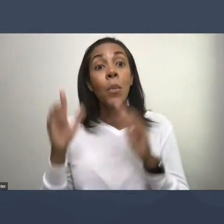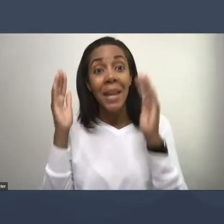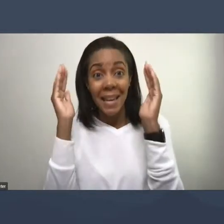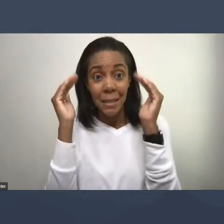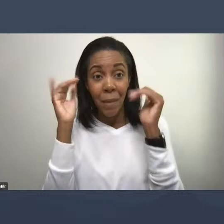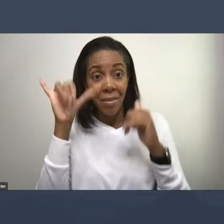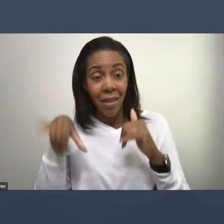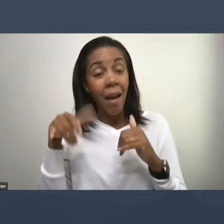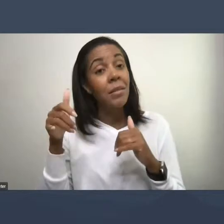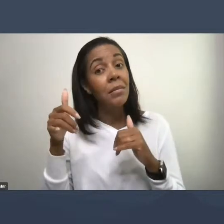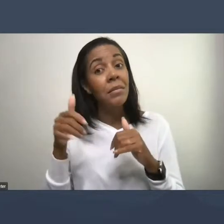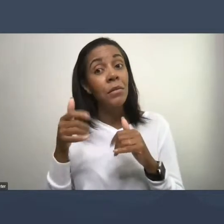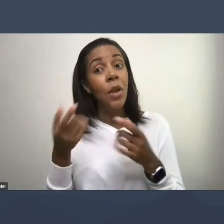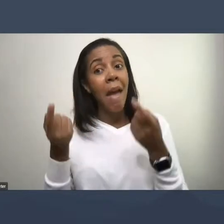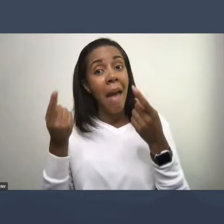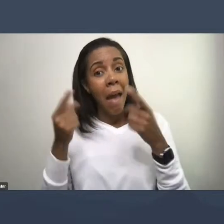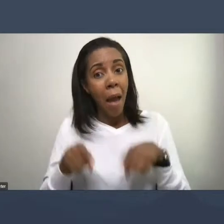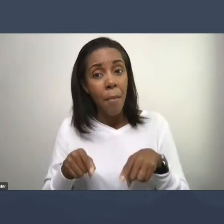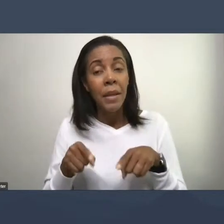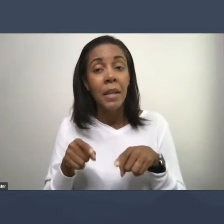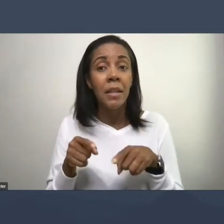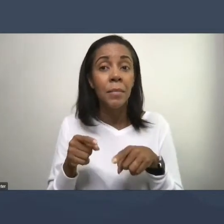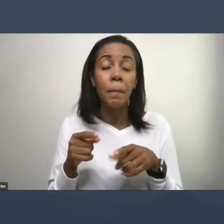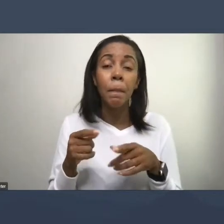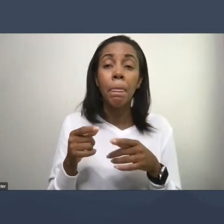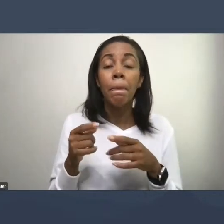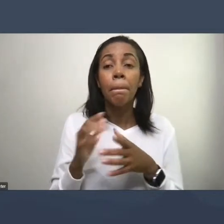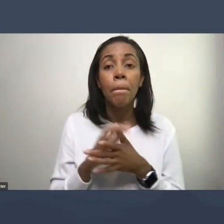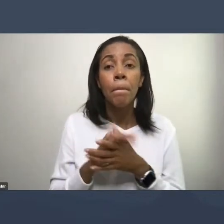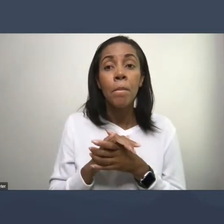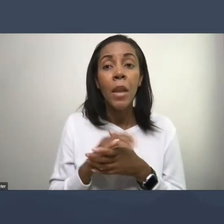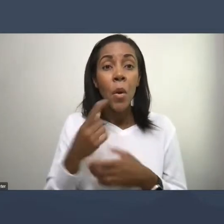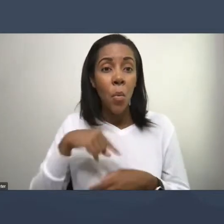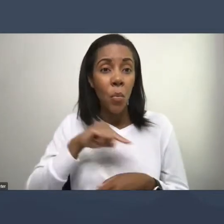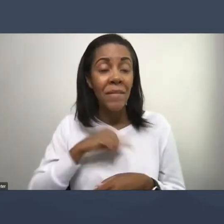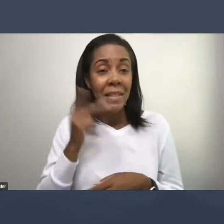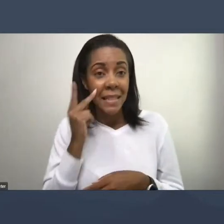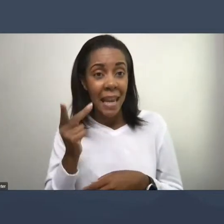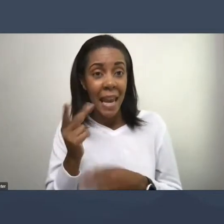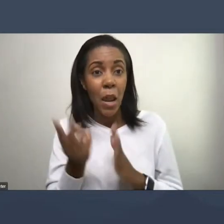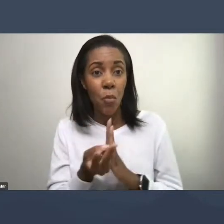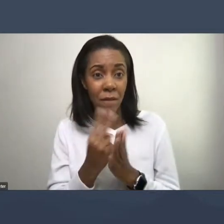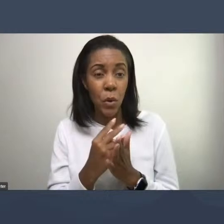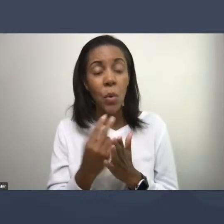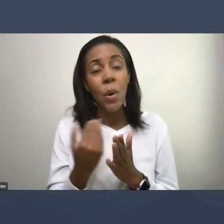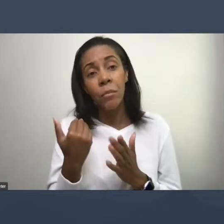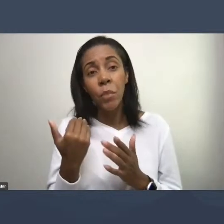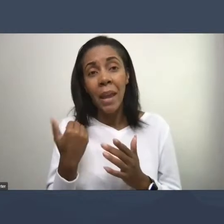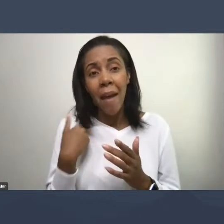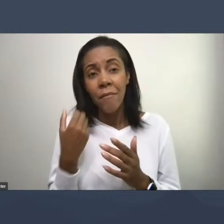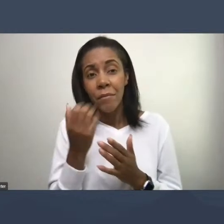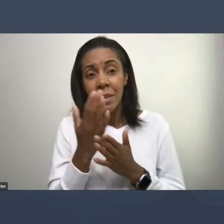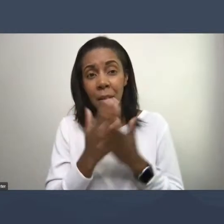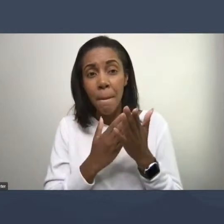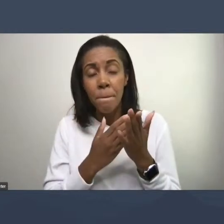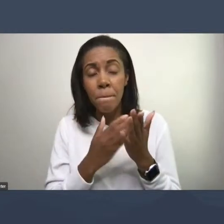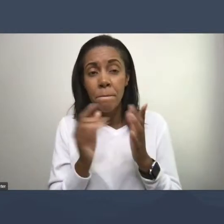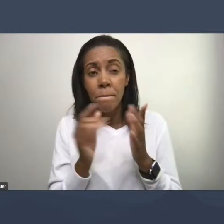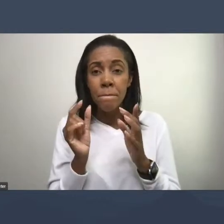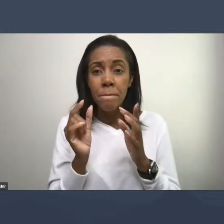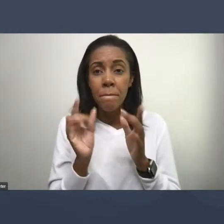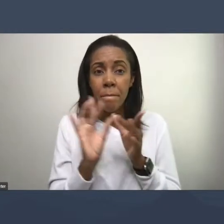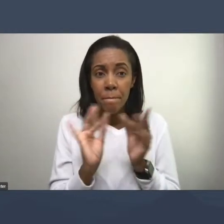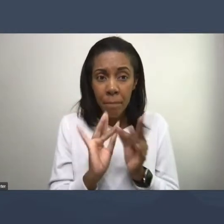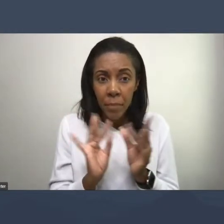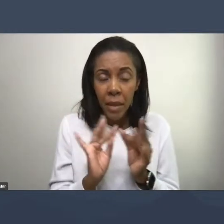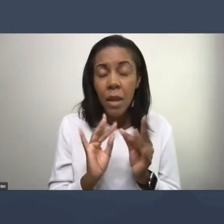out in the lead and copper rule. There is some, we reviewed it, and there's some verbiage in there that puts some of the responsibility